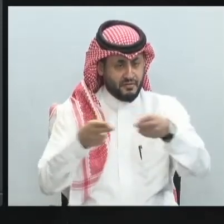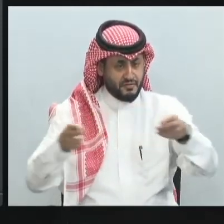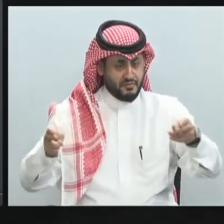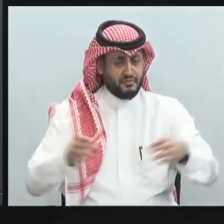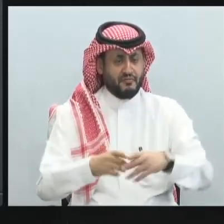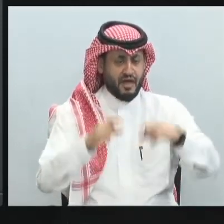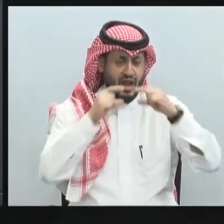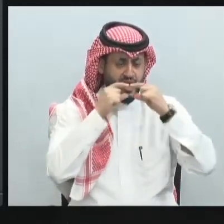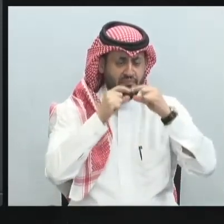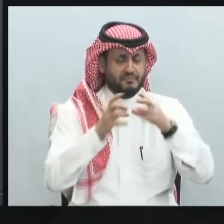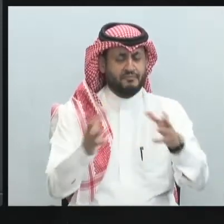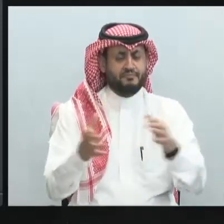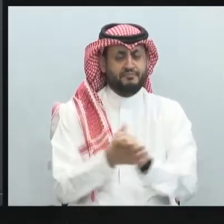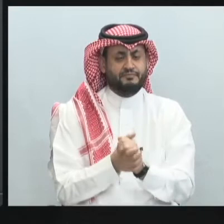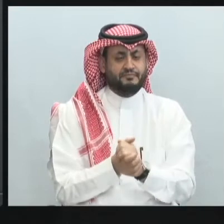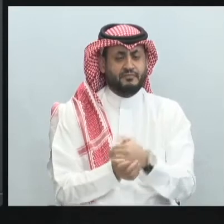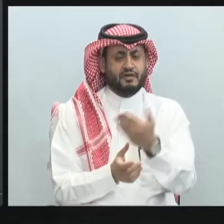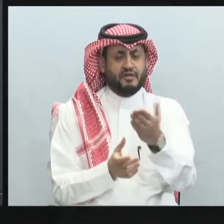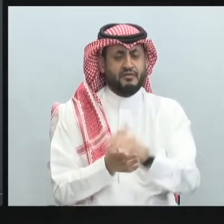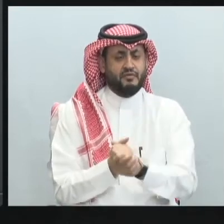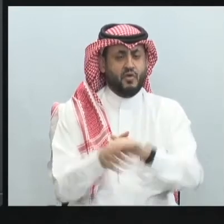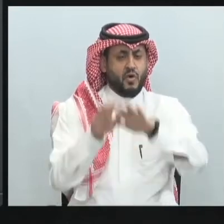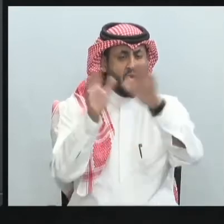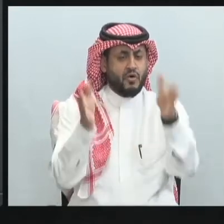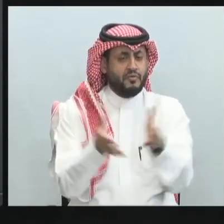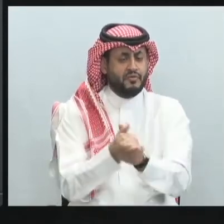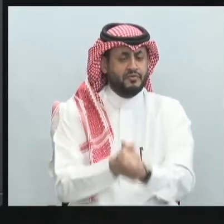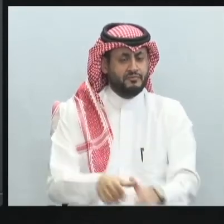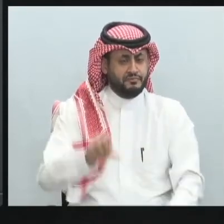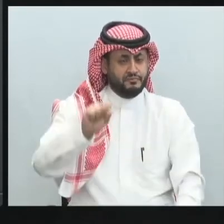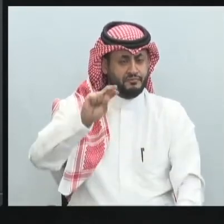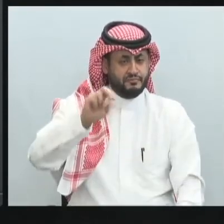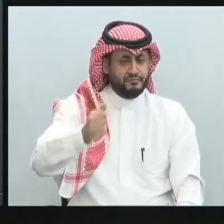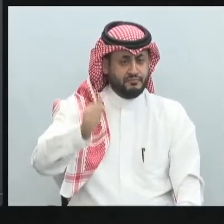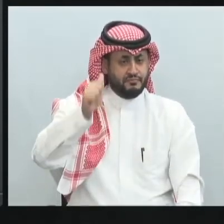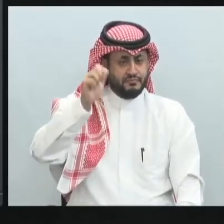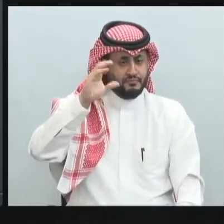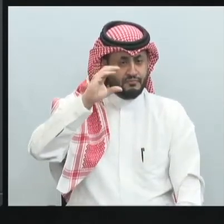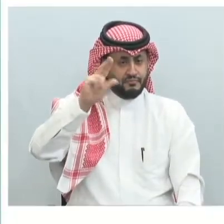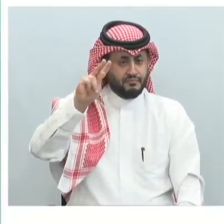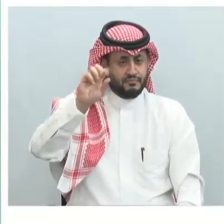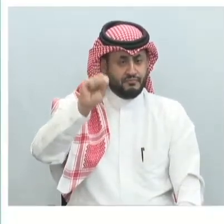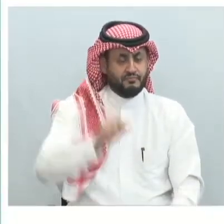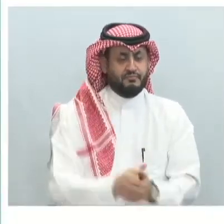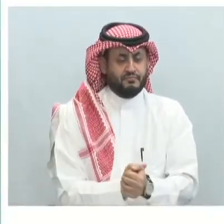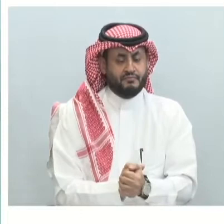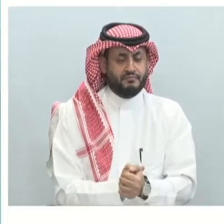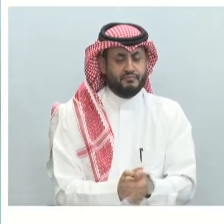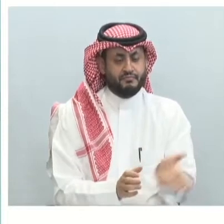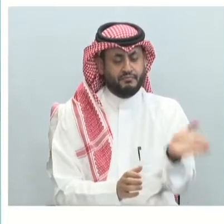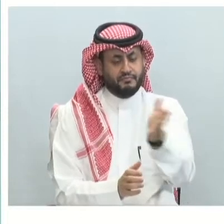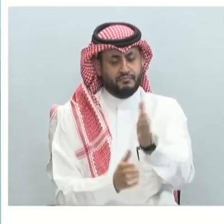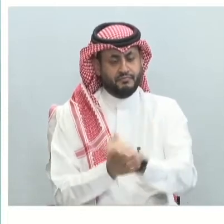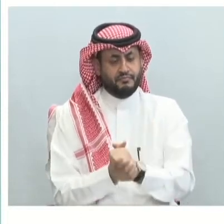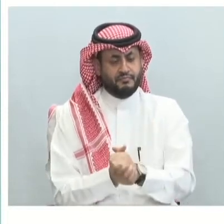fruit, vegetable, sandwiches. So, those are what? Snacks. Excellent. Okay. Now,